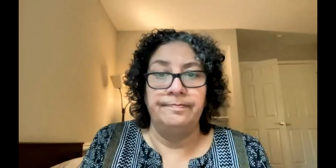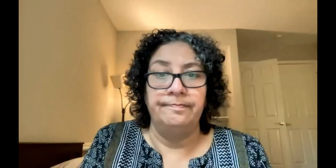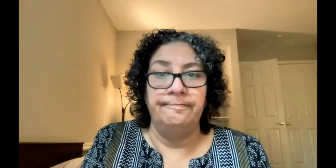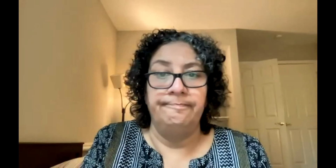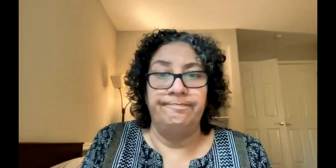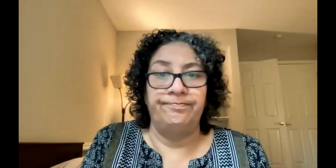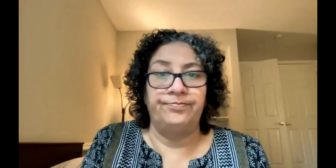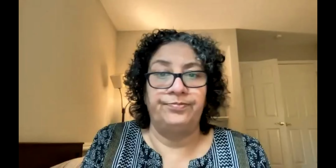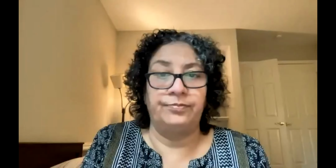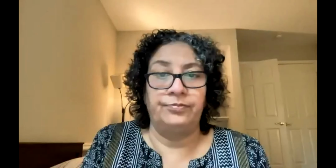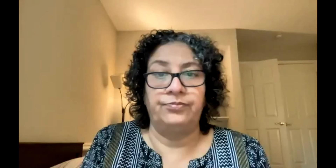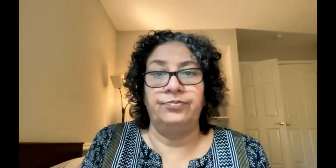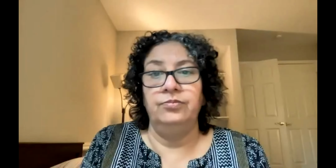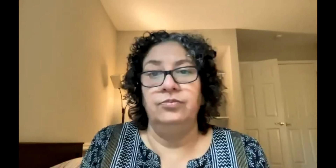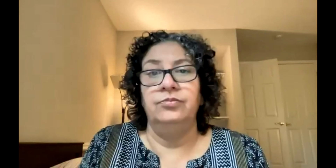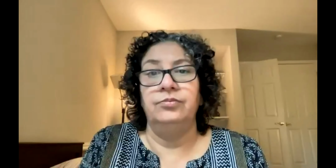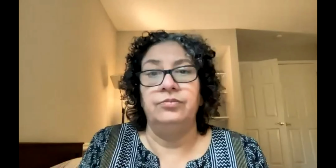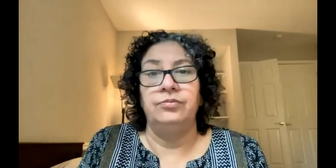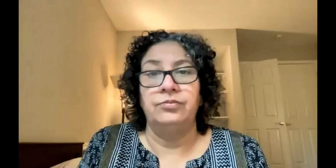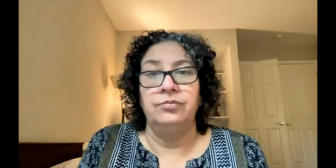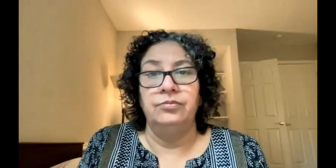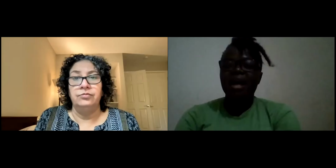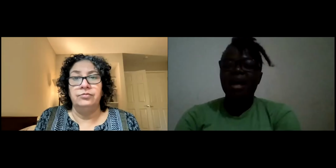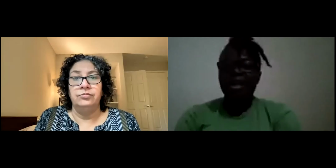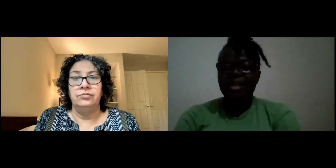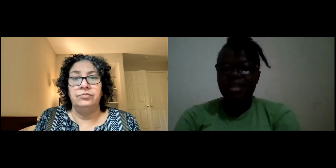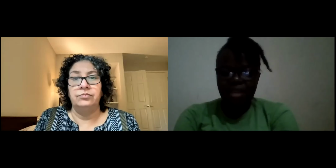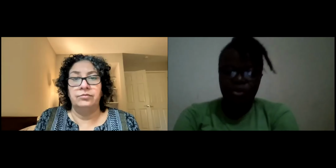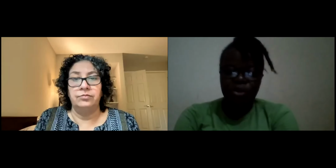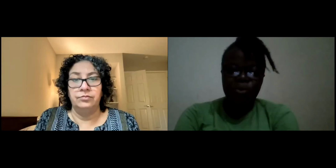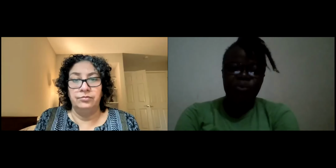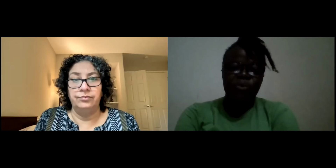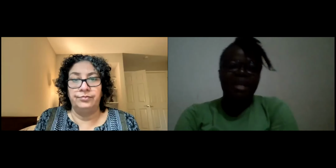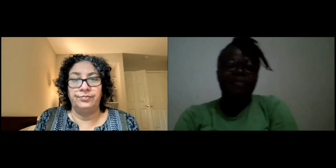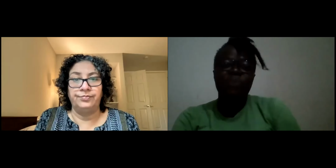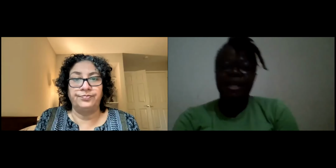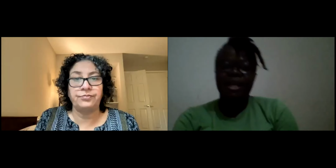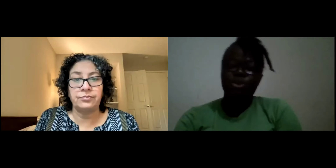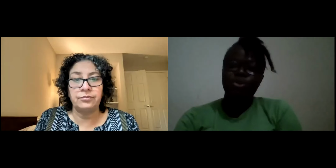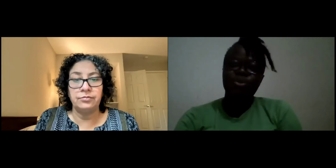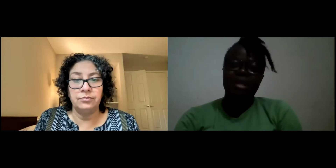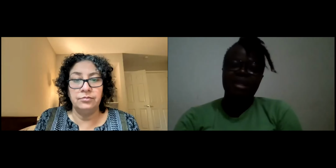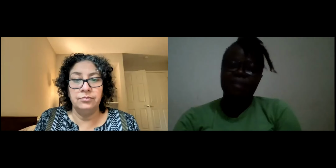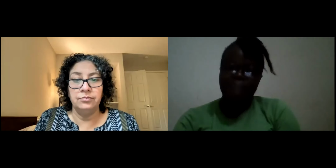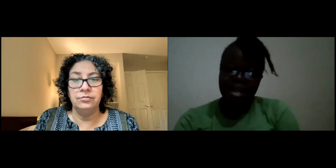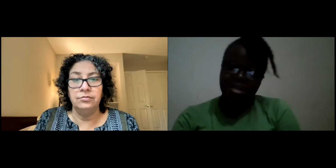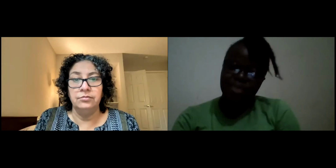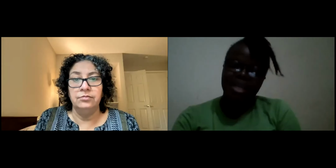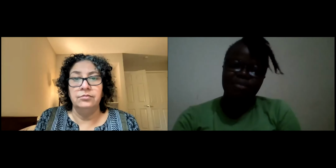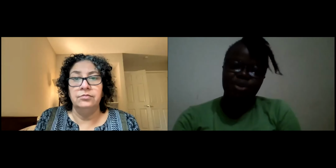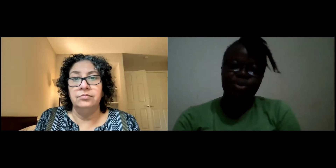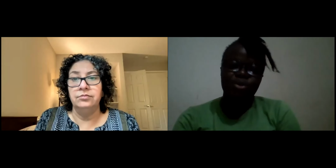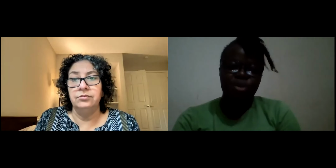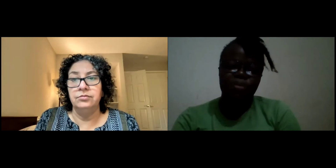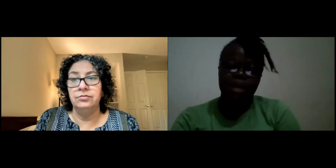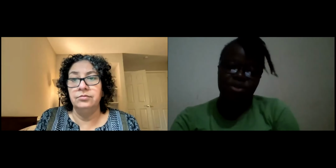challenge, but it's not insurmountable. Therefore, whatever we can do, the best that we